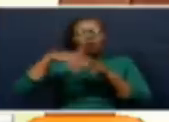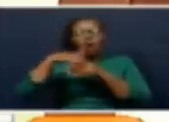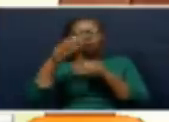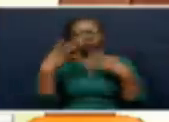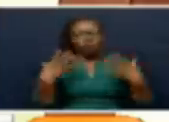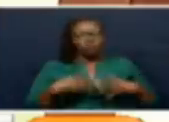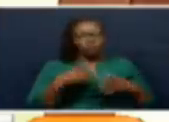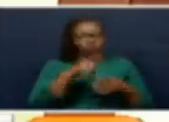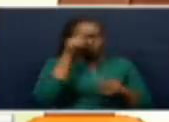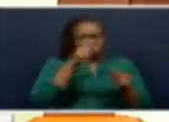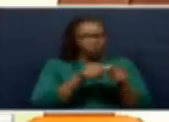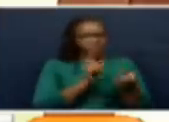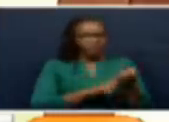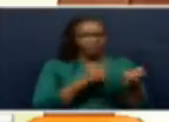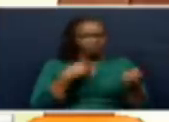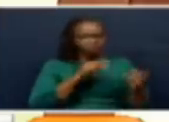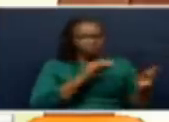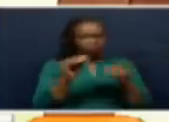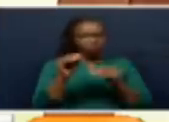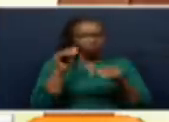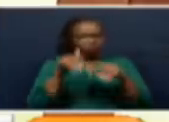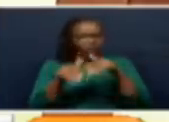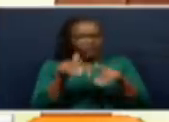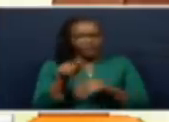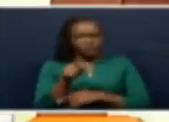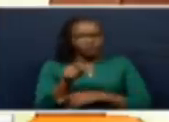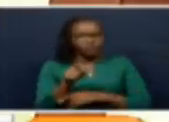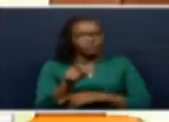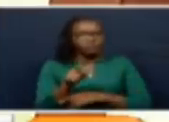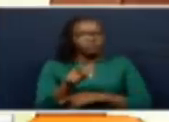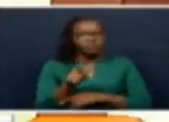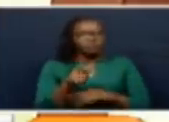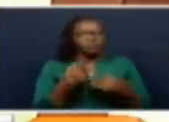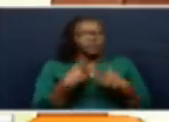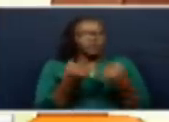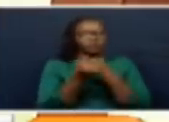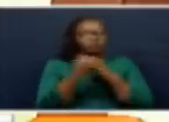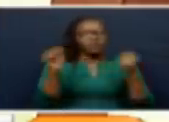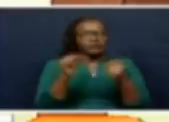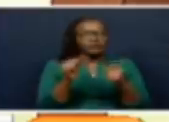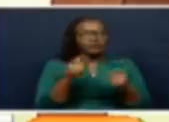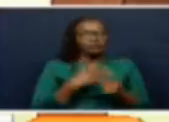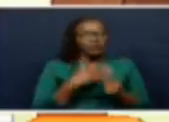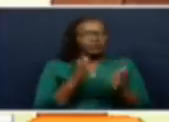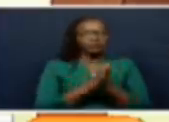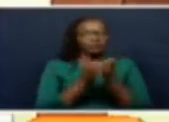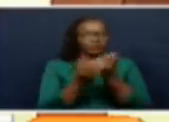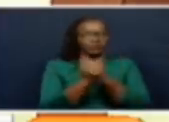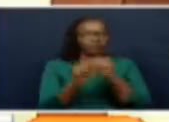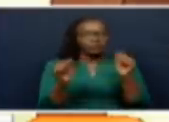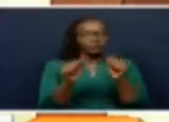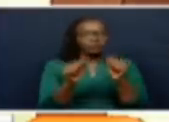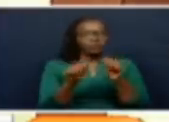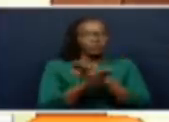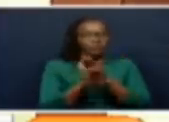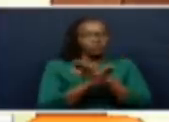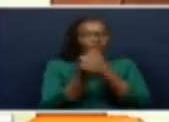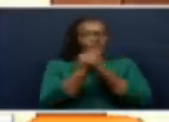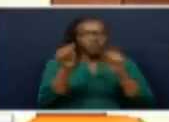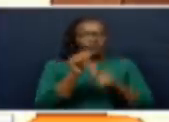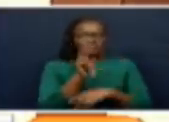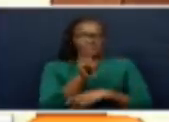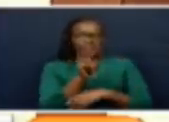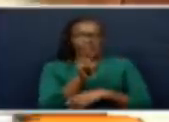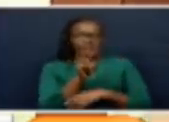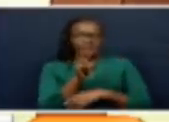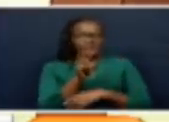when we went to the elections, they were our president and his deputy were being viewed as criminals. After elections now,